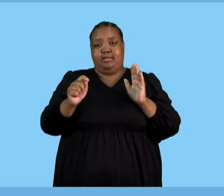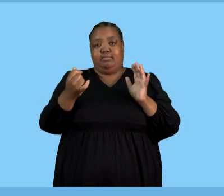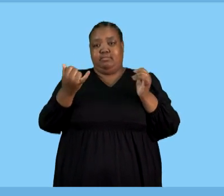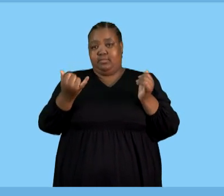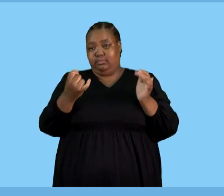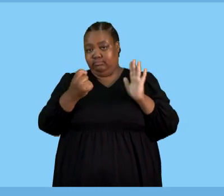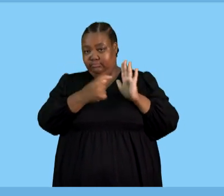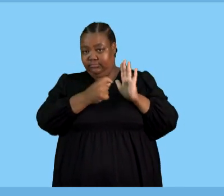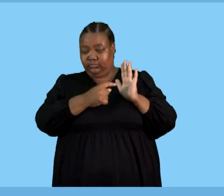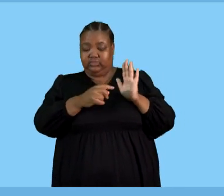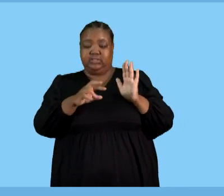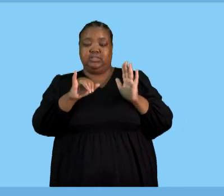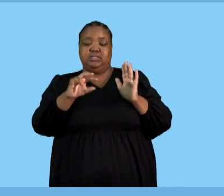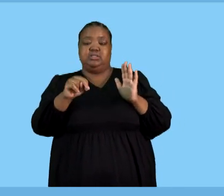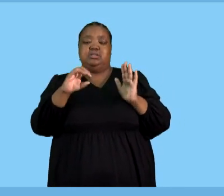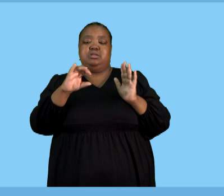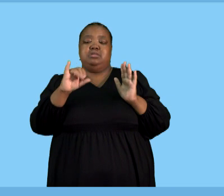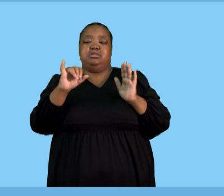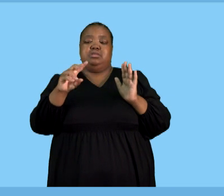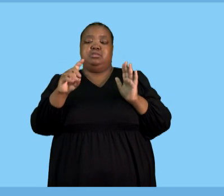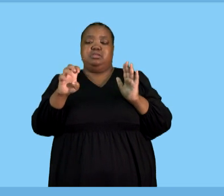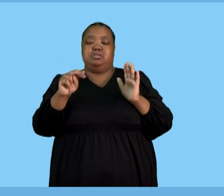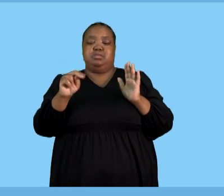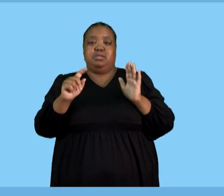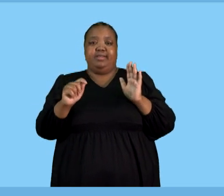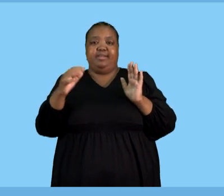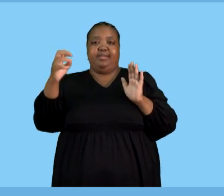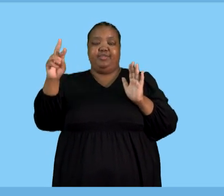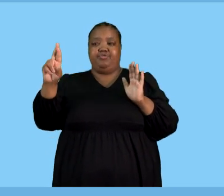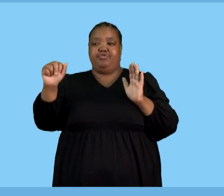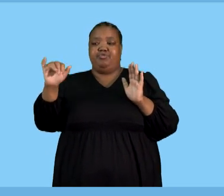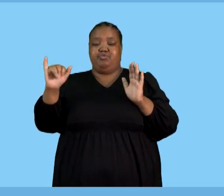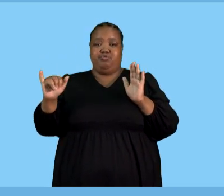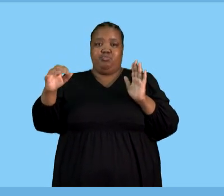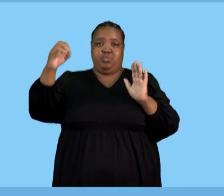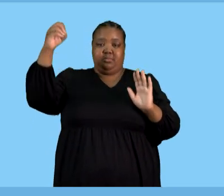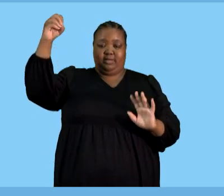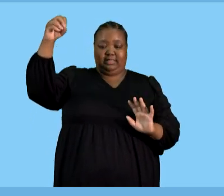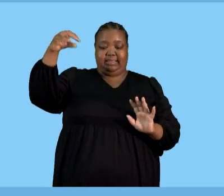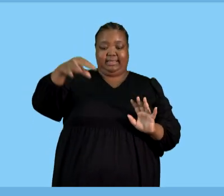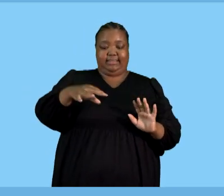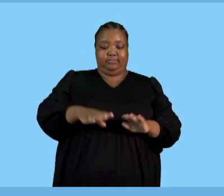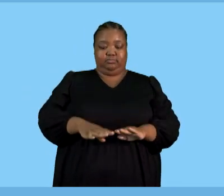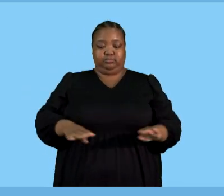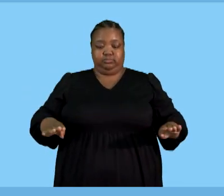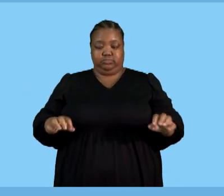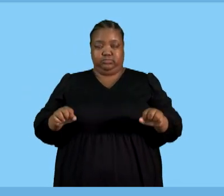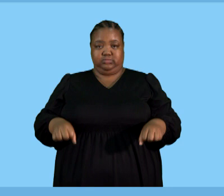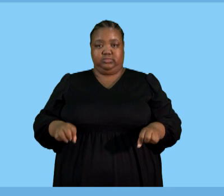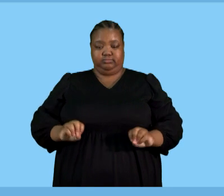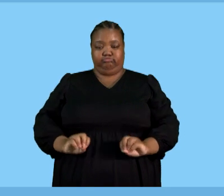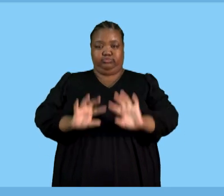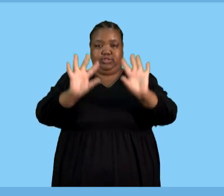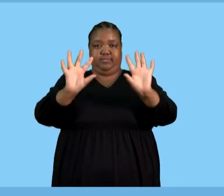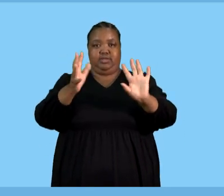That's going to be our incident ray. Now, this light coming from the source is going to bounce off the surface. It is going to be reflected